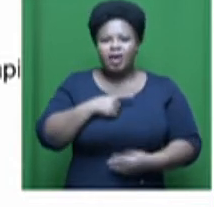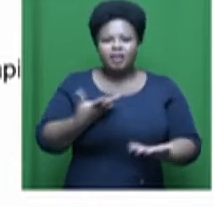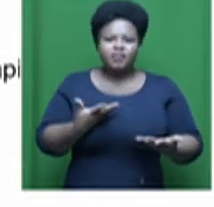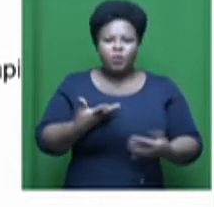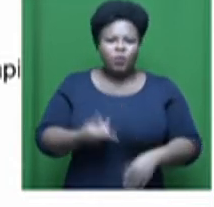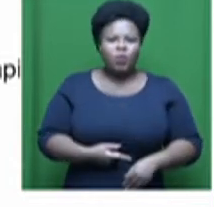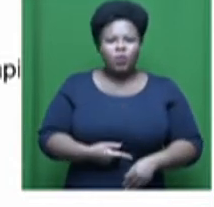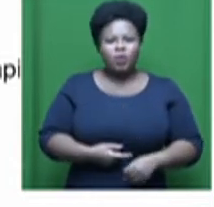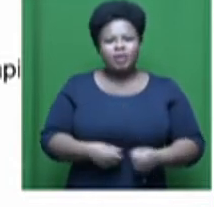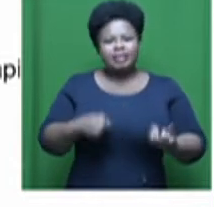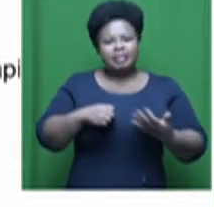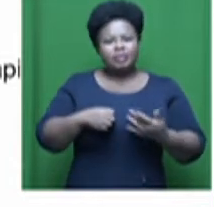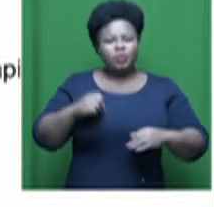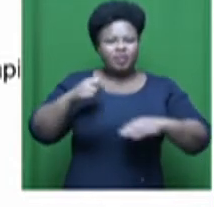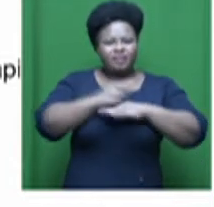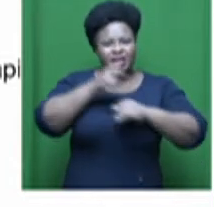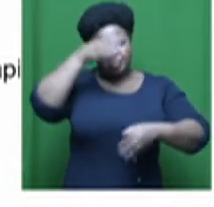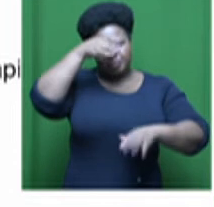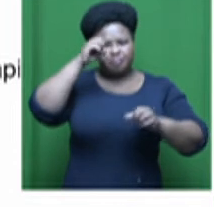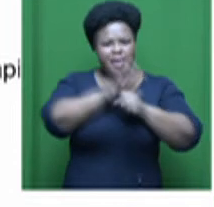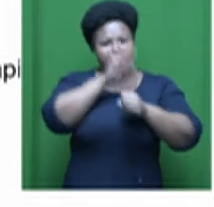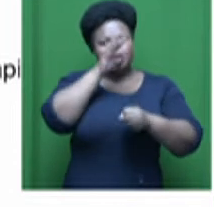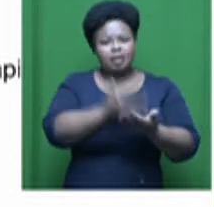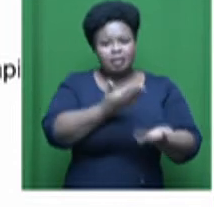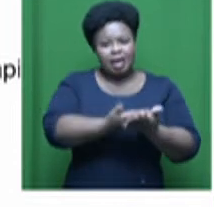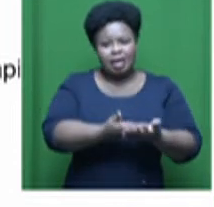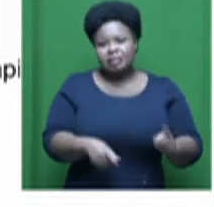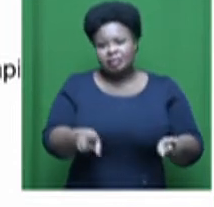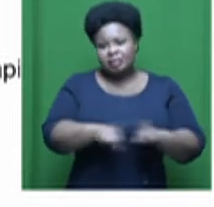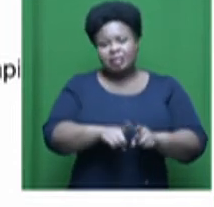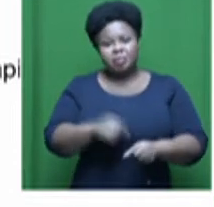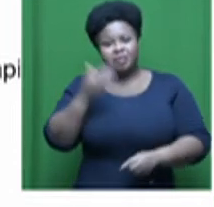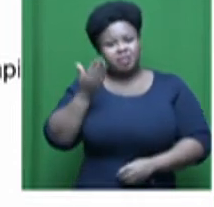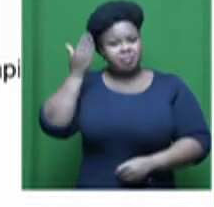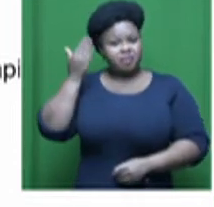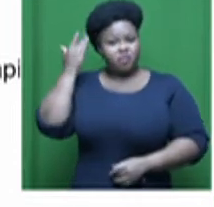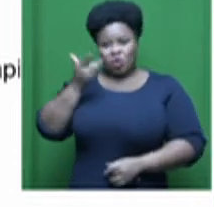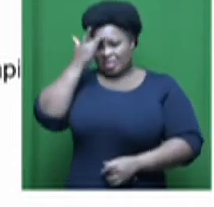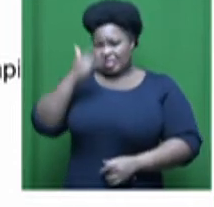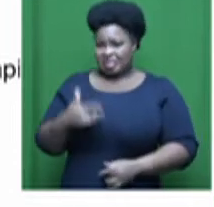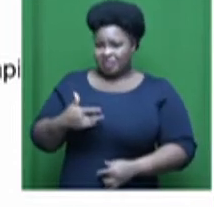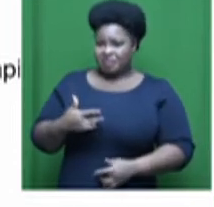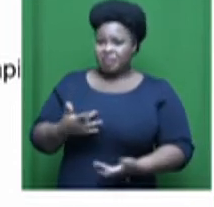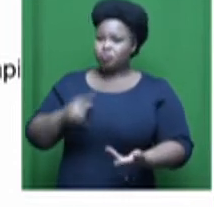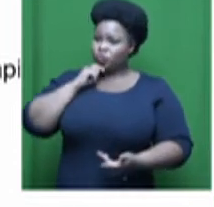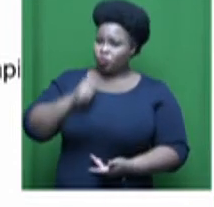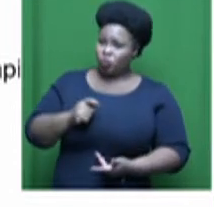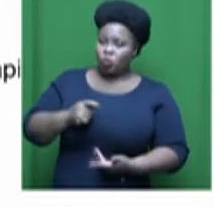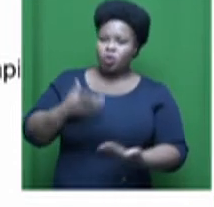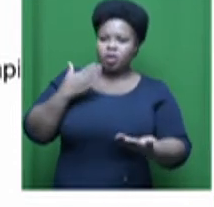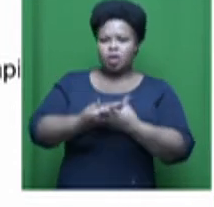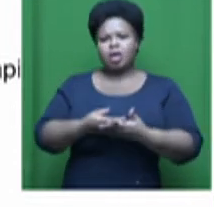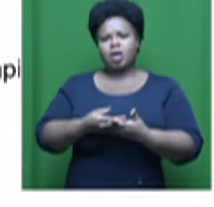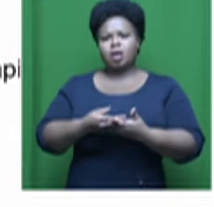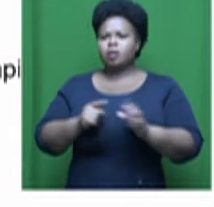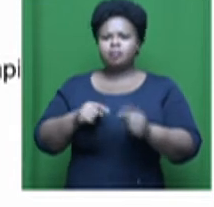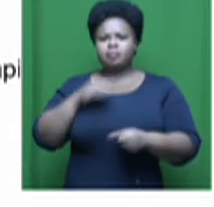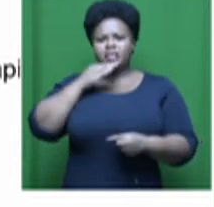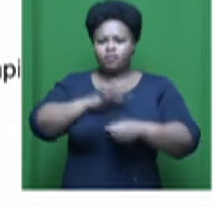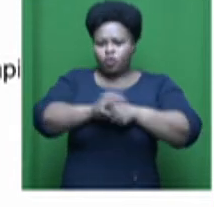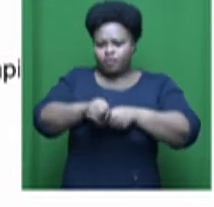of the disease, it would also have an impact in terms of whether past infections confer protection against reinfection from a different